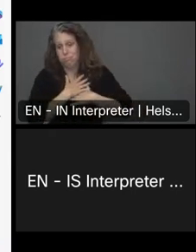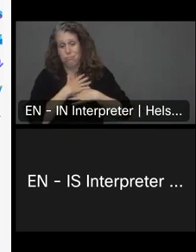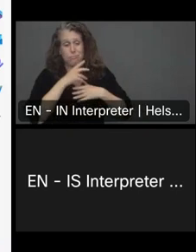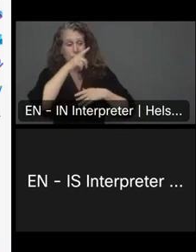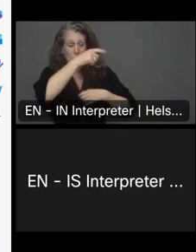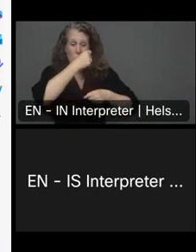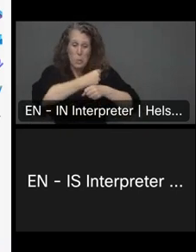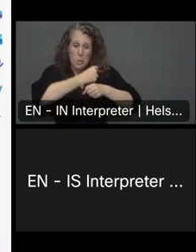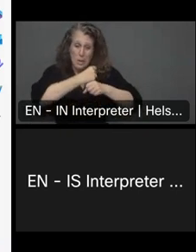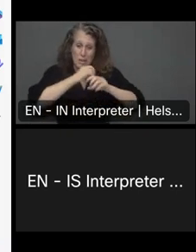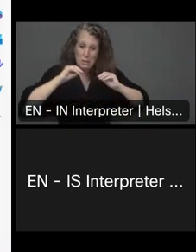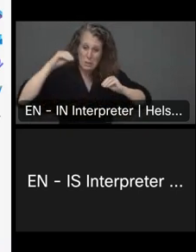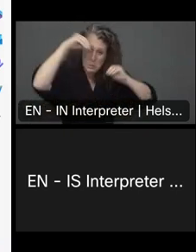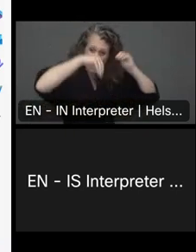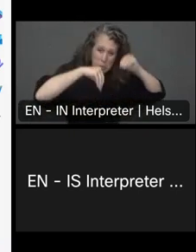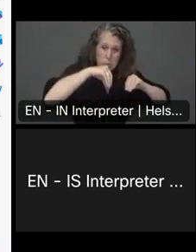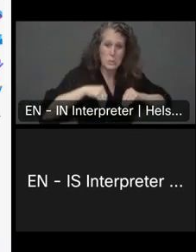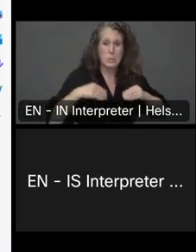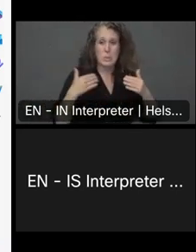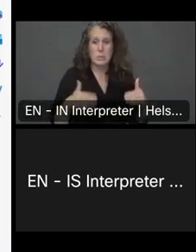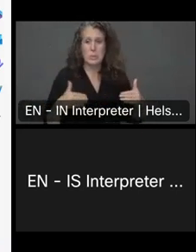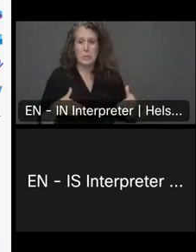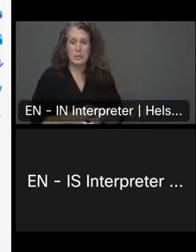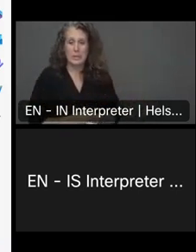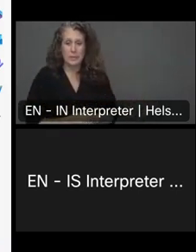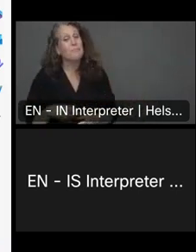was wonderful. I do have a question about